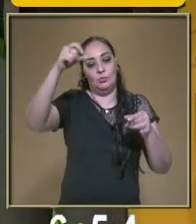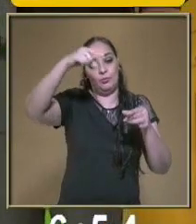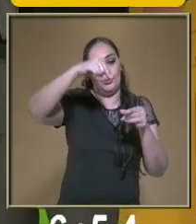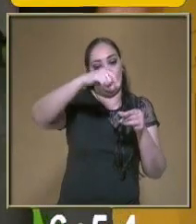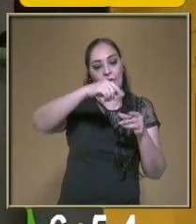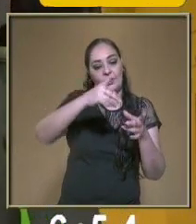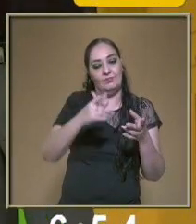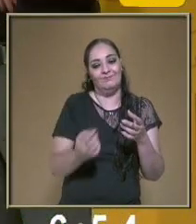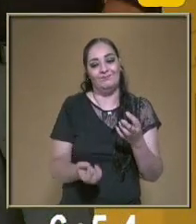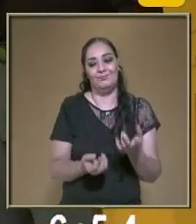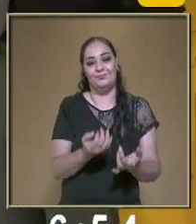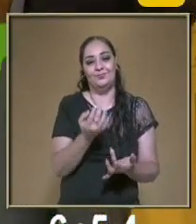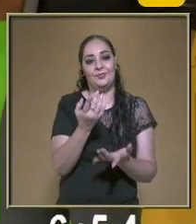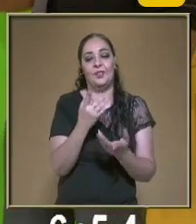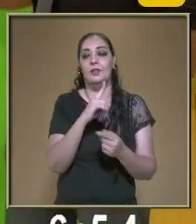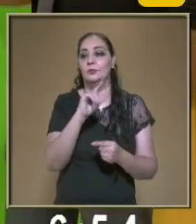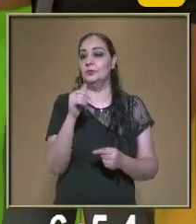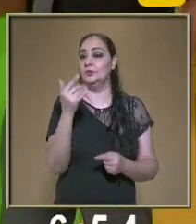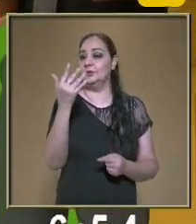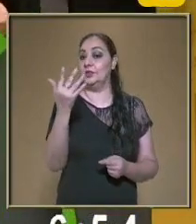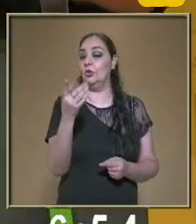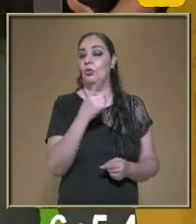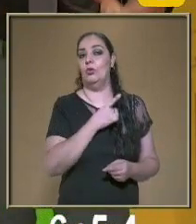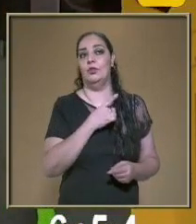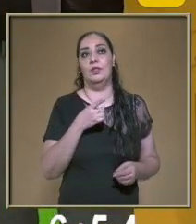bottle. Number five,